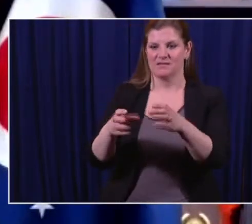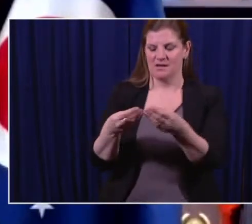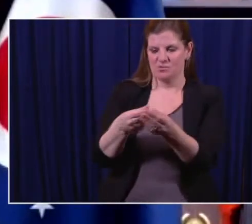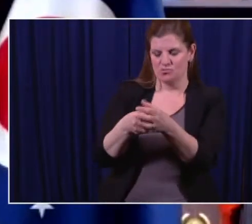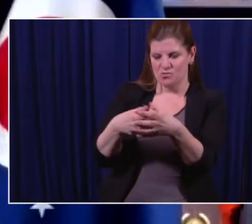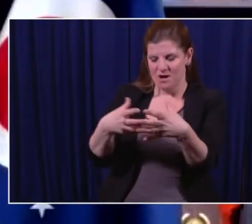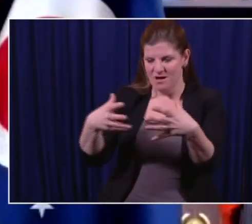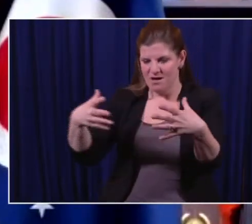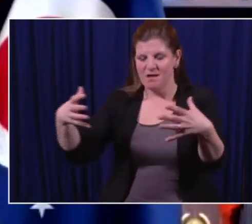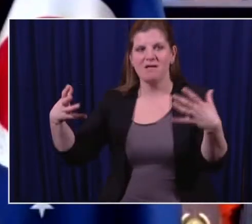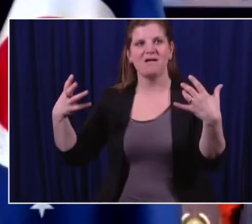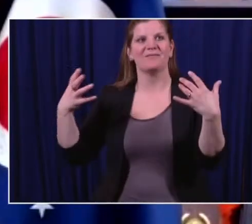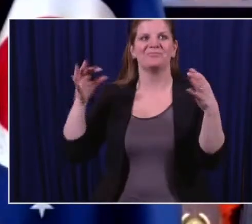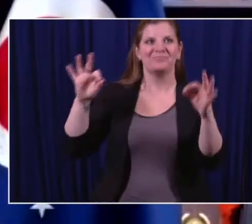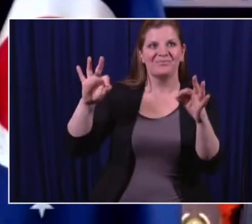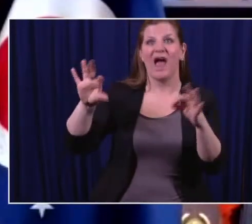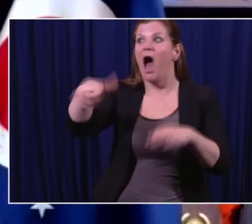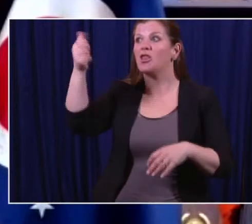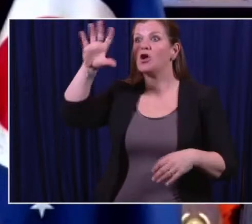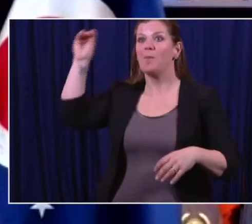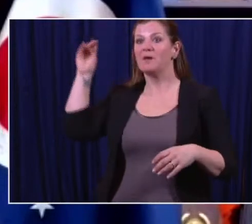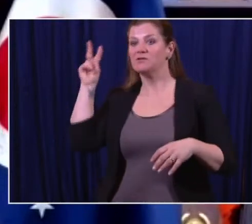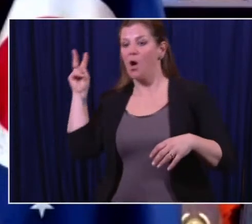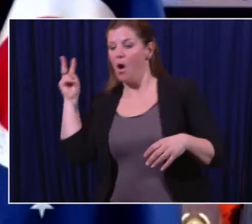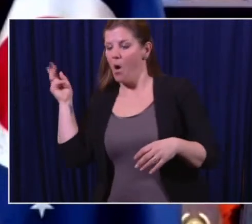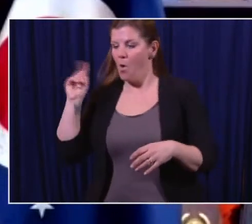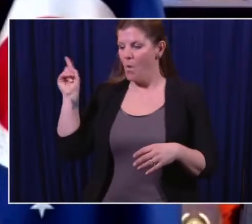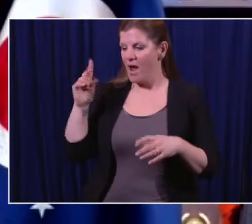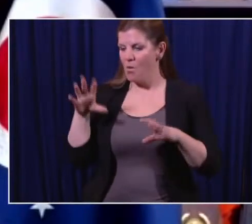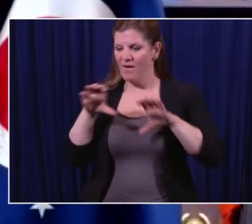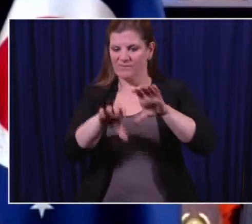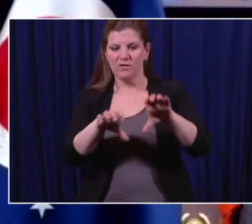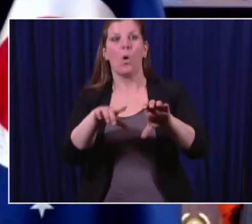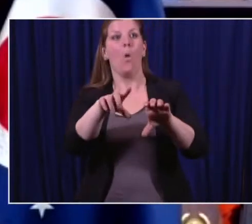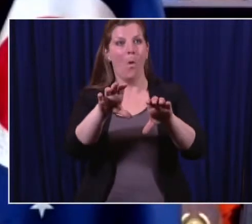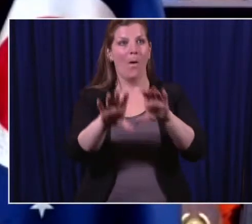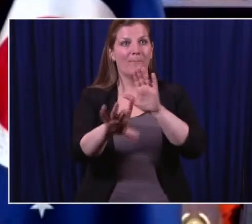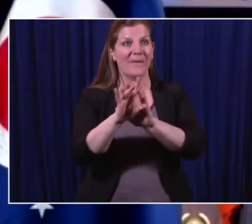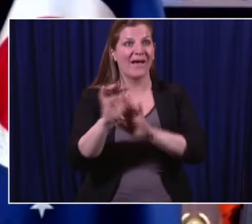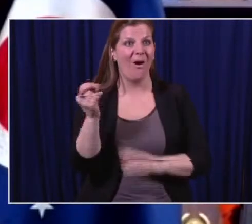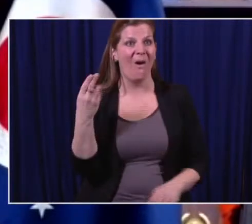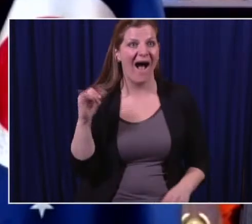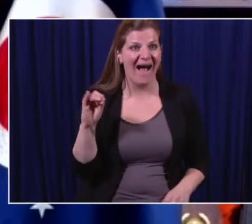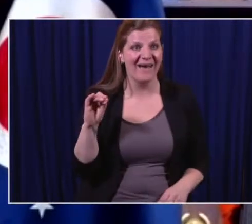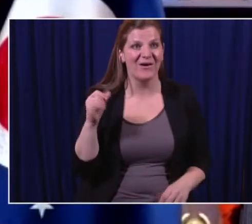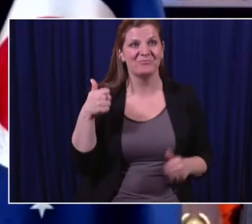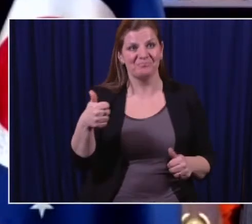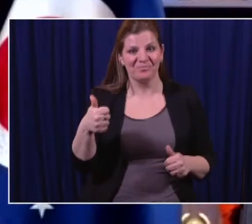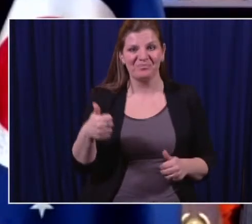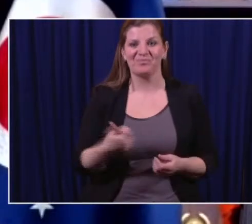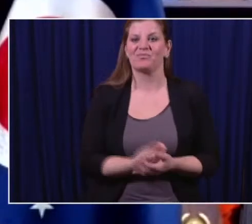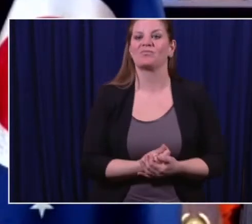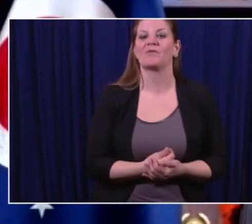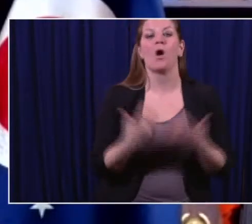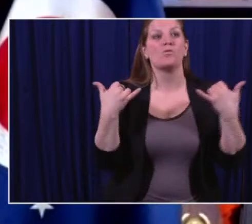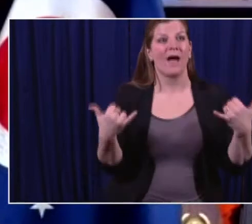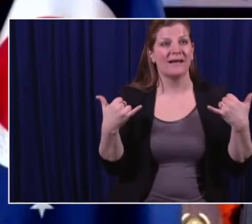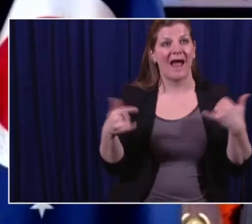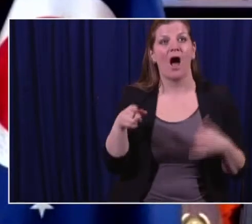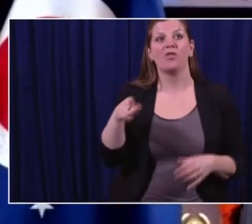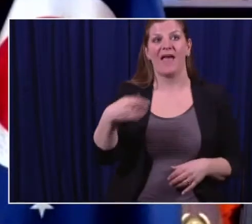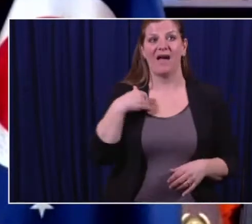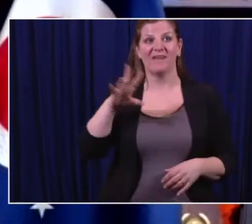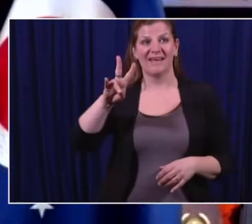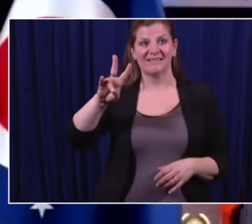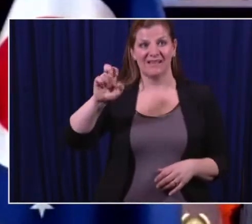pandemic, that they're choosing Ohio locations to make those investments. Currently, they have 721 people employed in